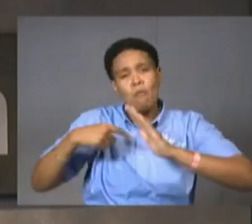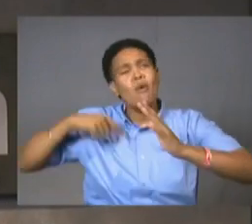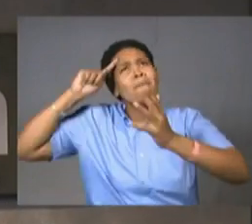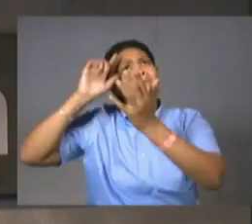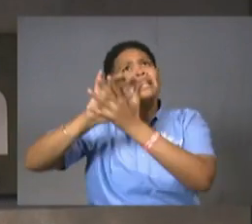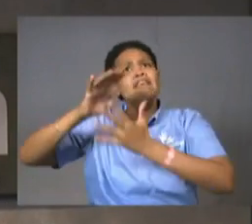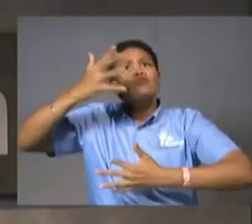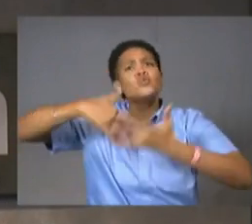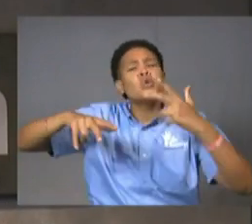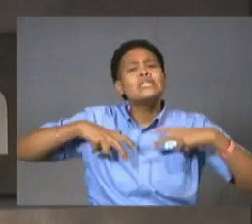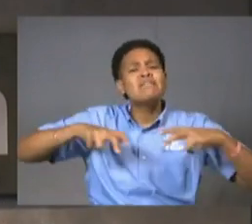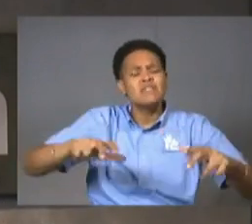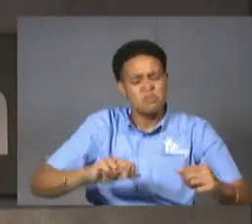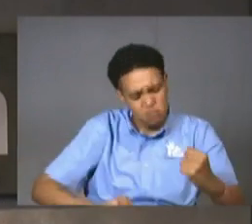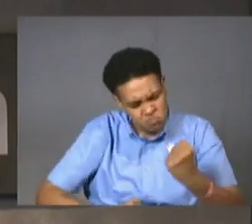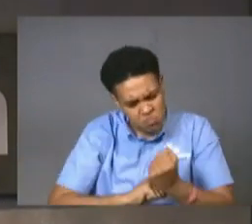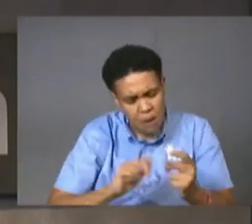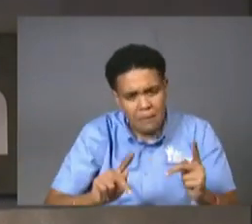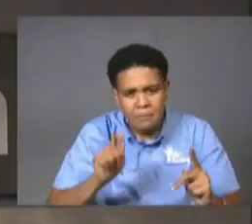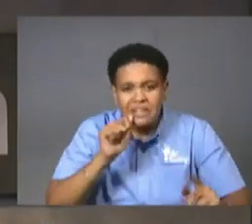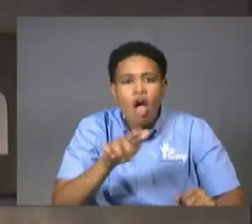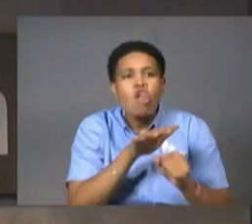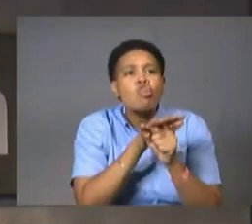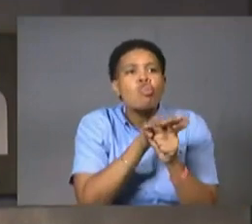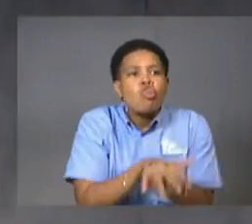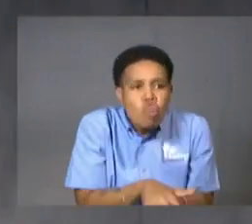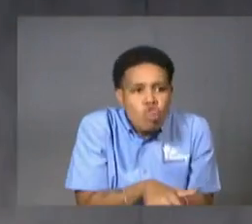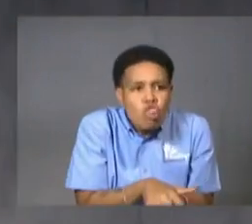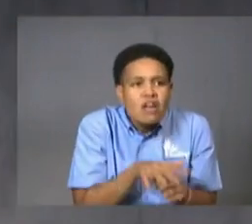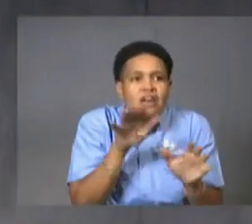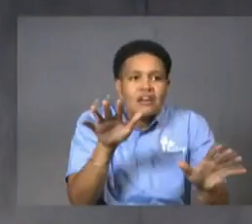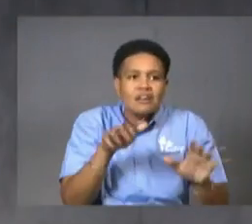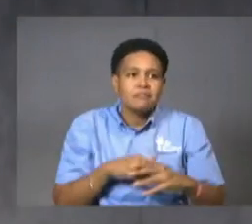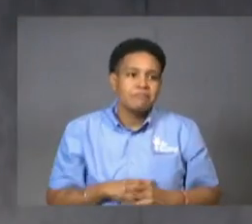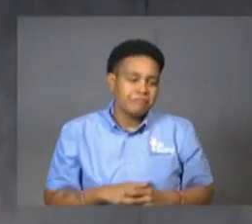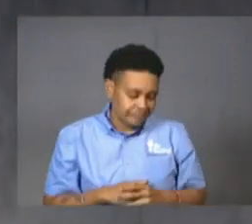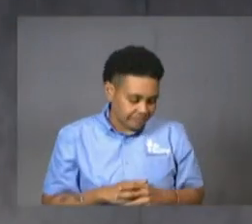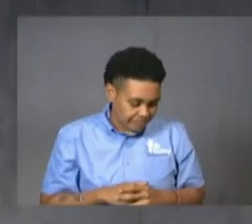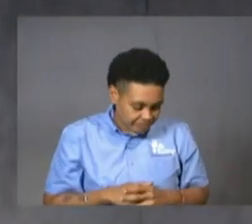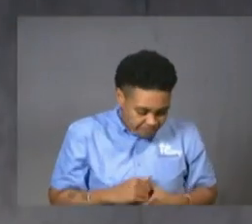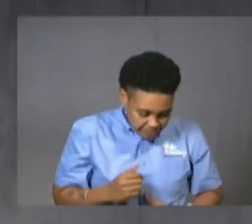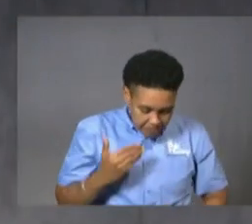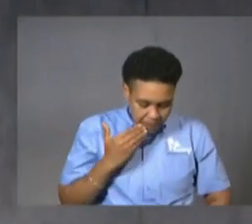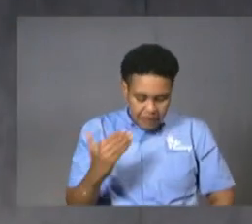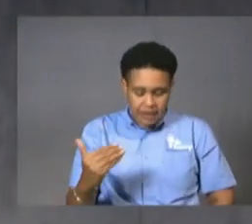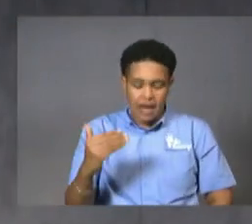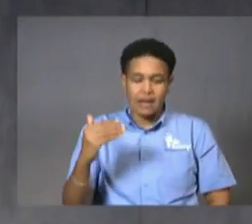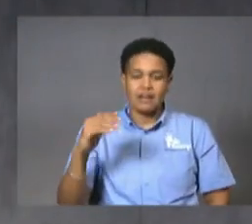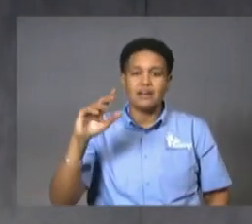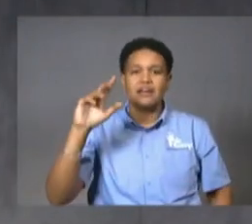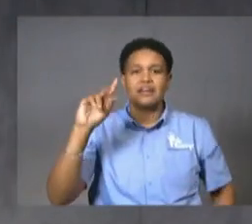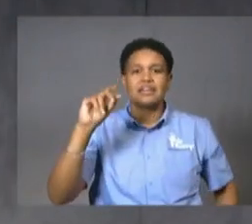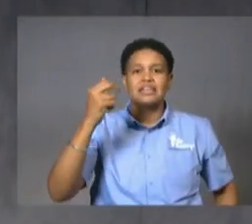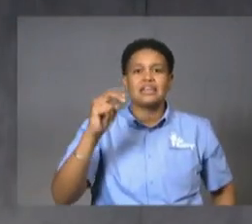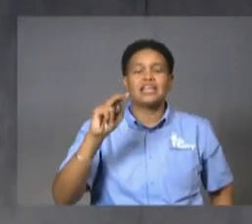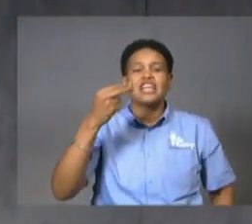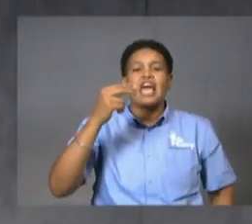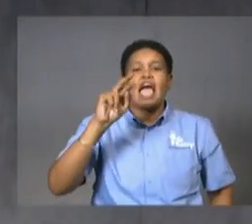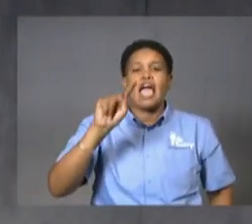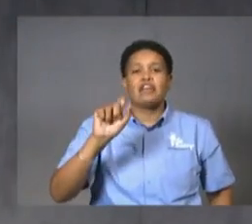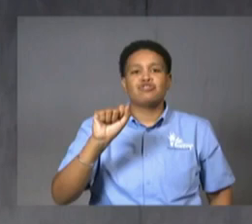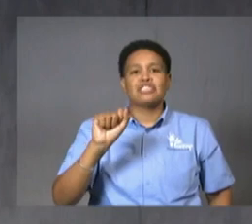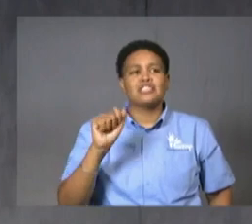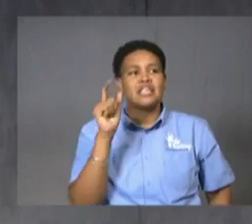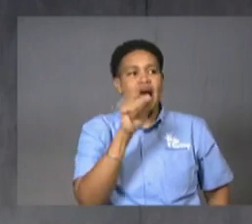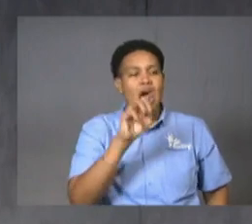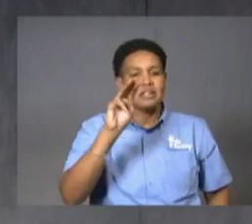our people, not repress them. Thank you, Mr. Golding. And now, Dashan Hendricks of Television Jamaica to Mr. Mark Golding of